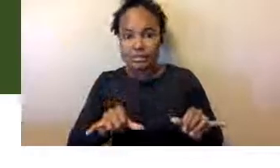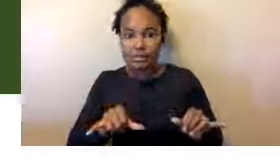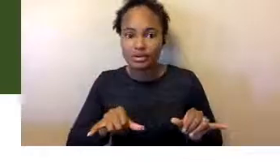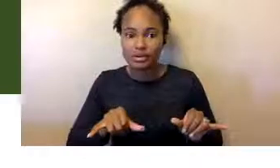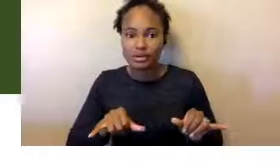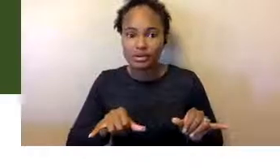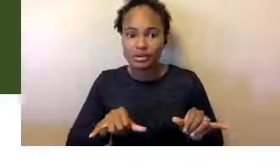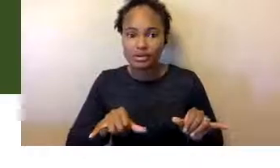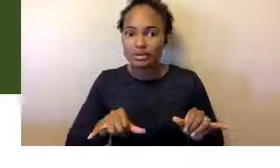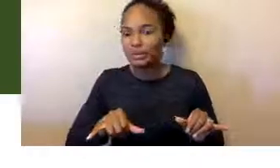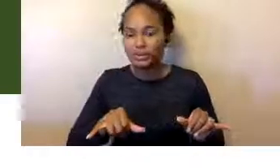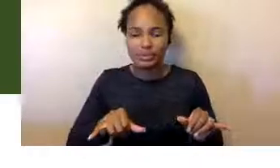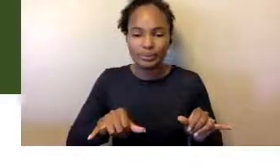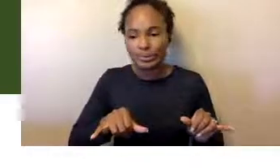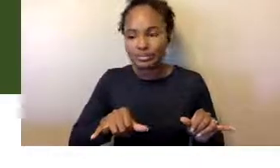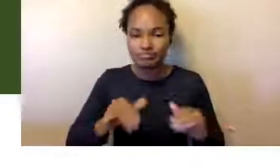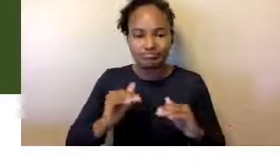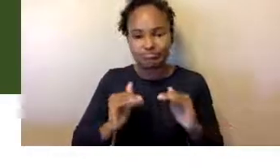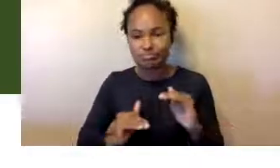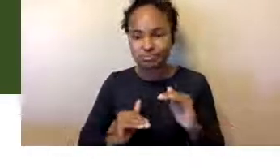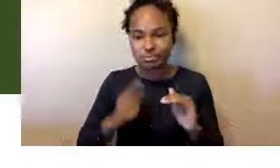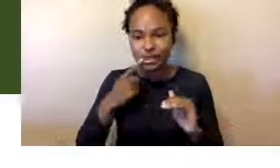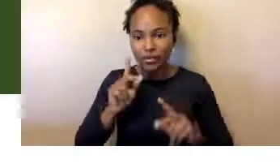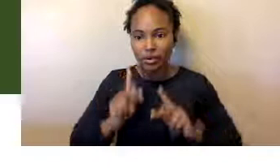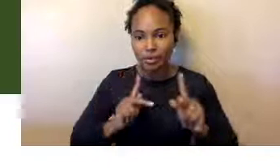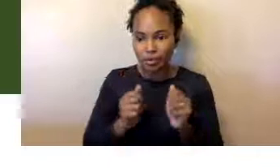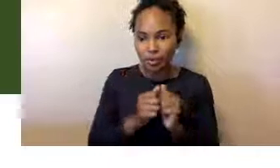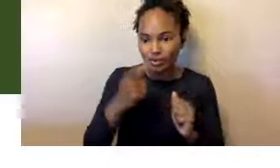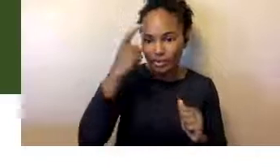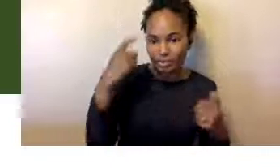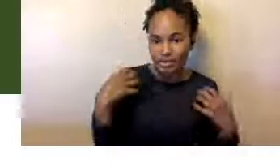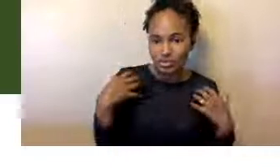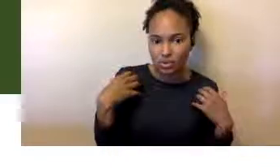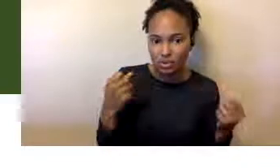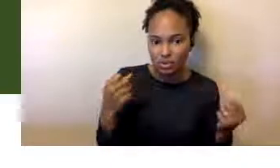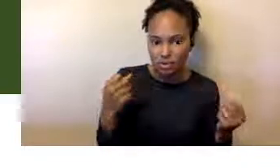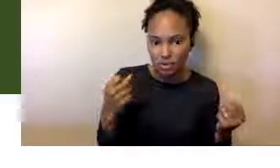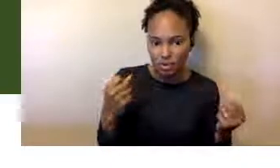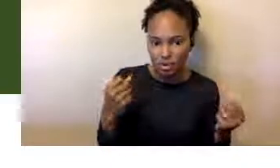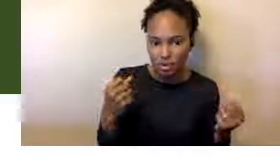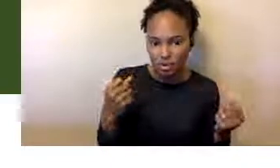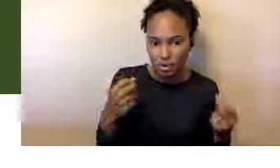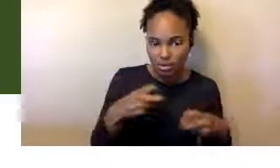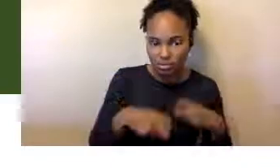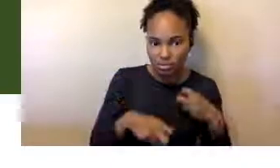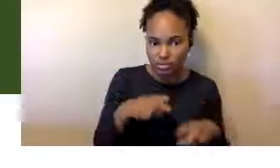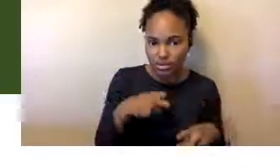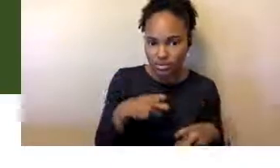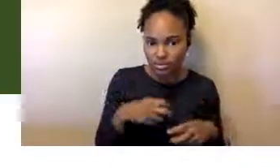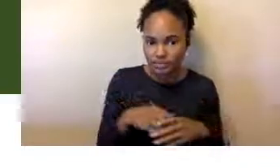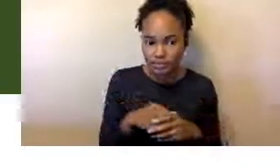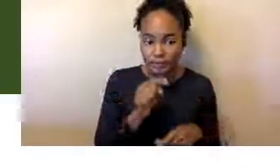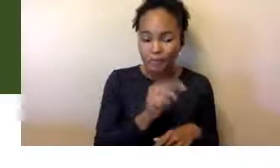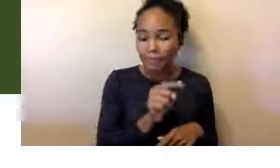or impaired for people with mental illness. So basically on their mental illness, they're not